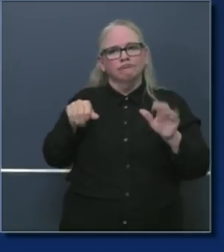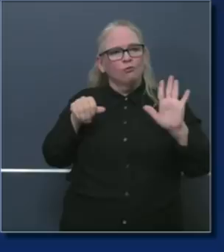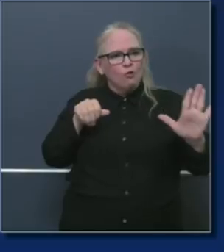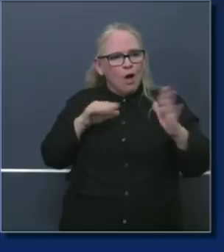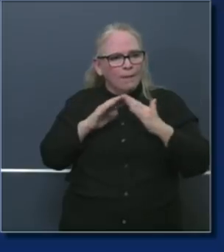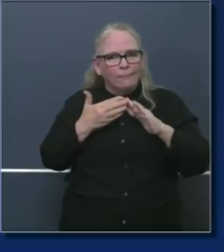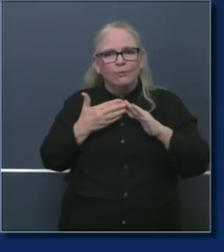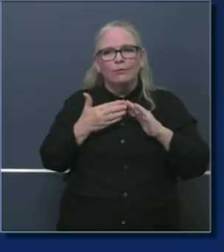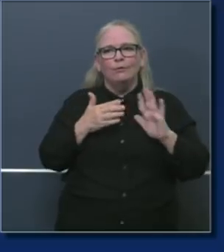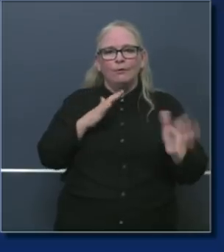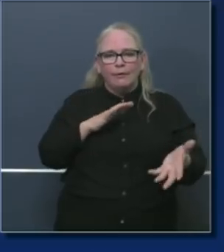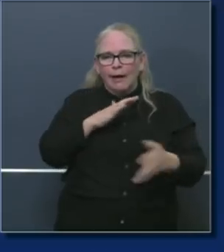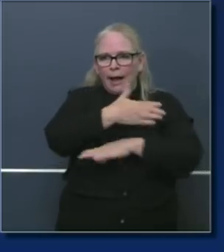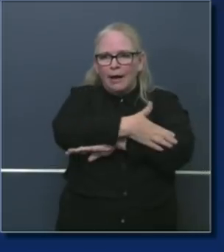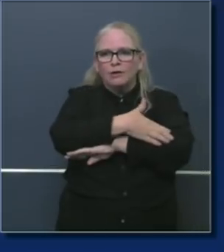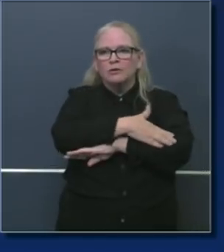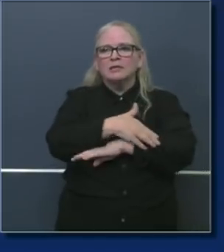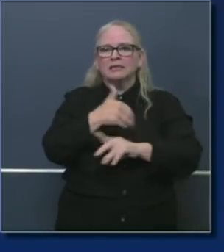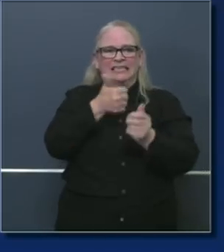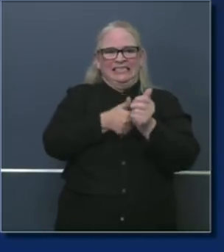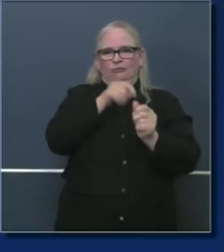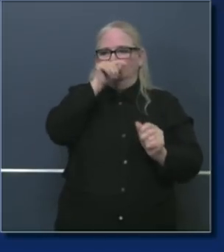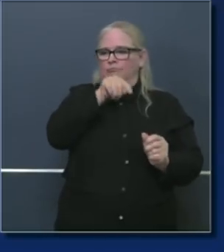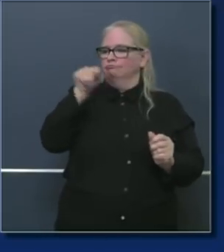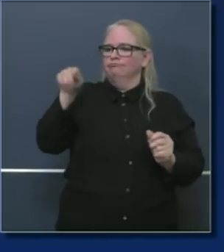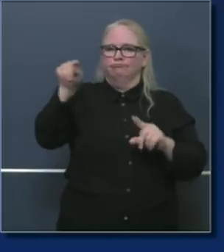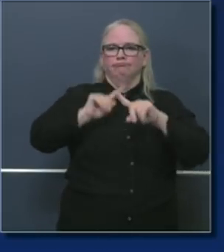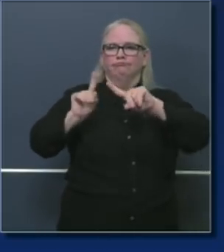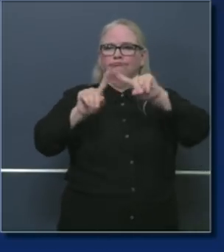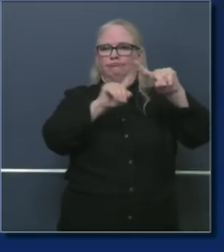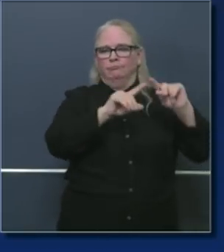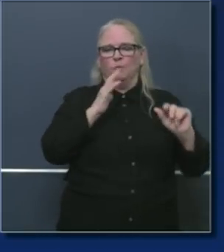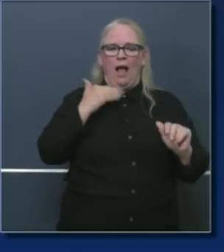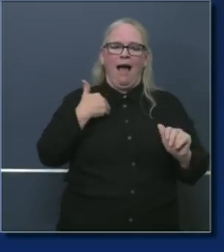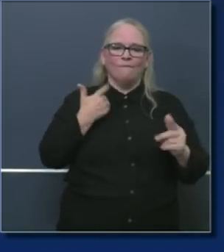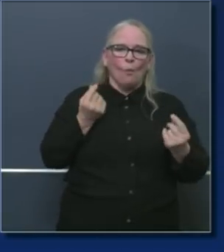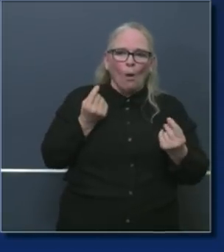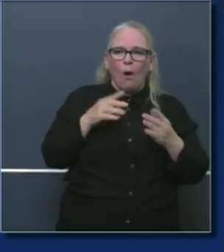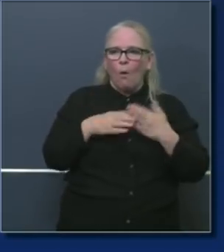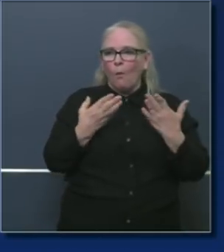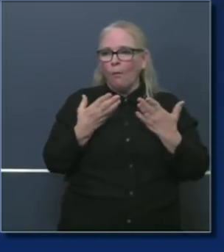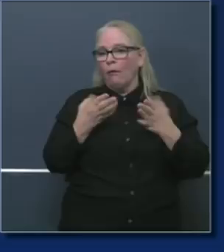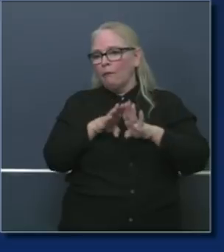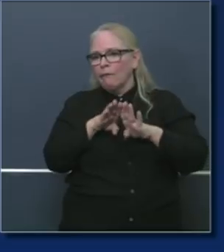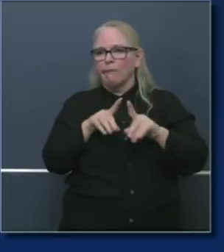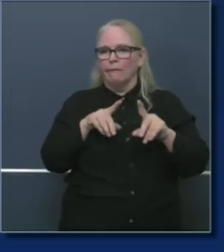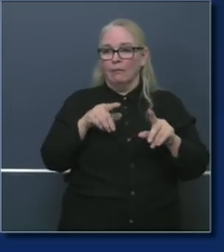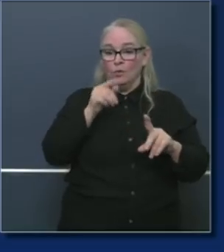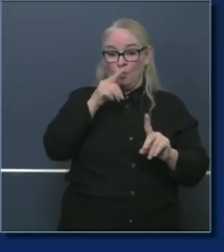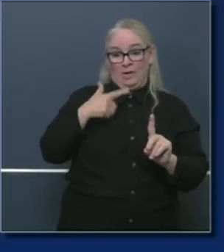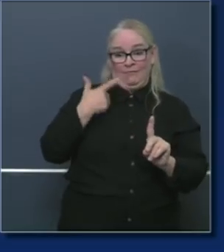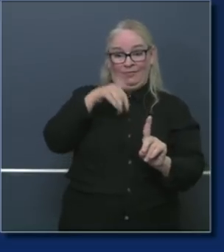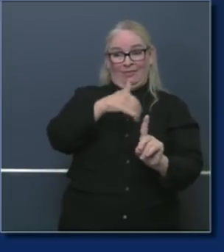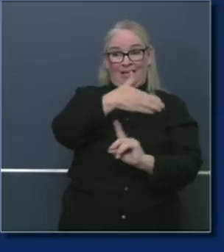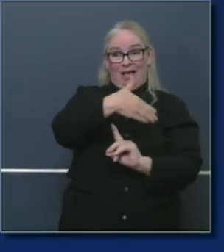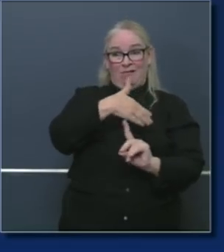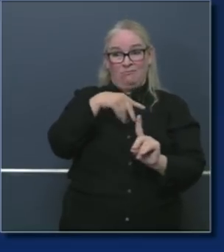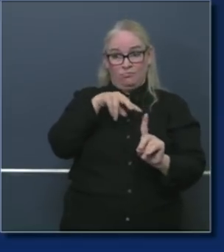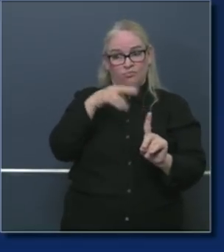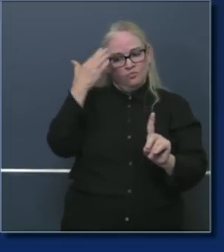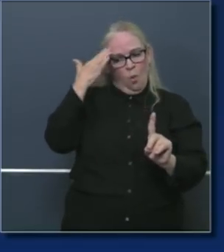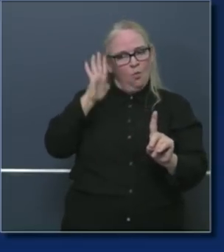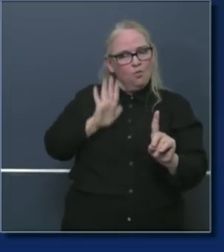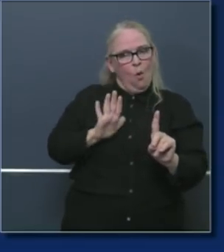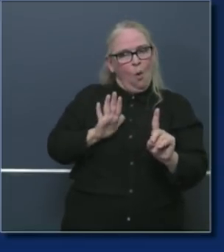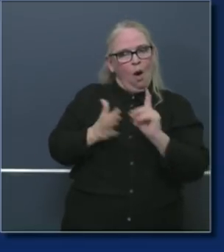understand what your county is doing to ensure that they make your communities as safe as possible as we look